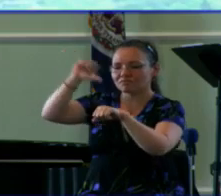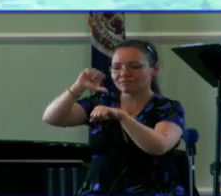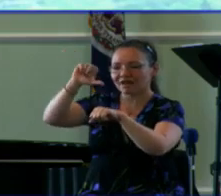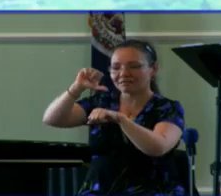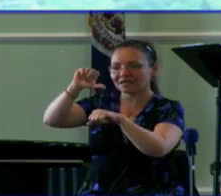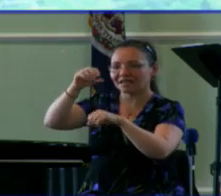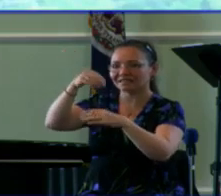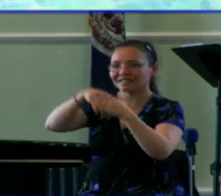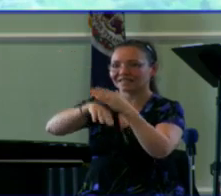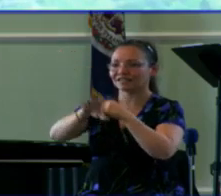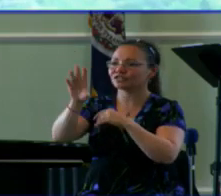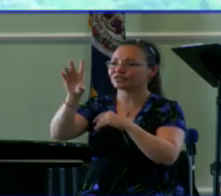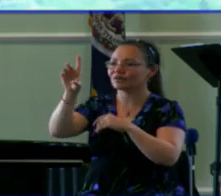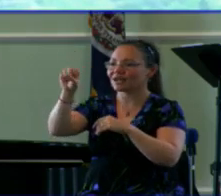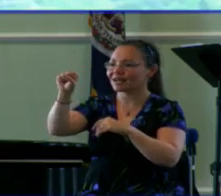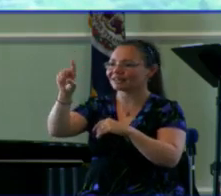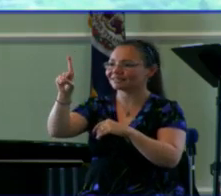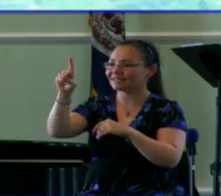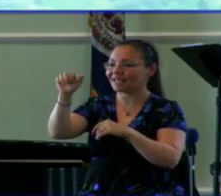Church.